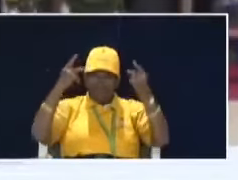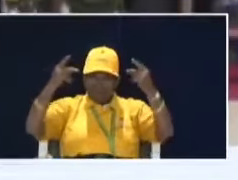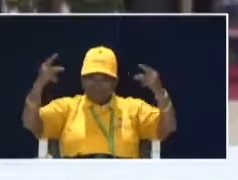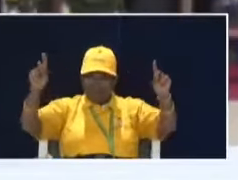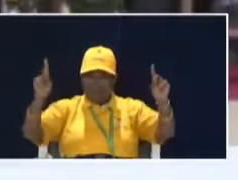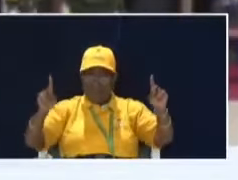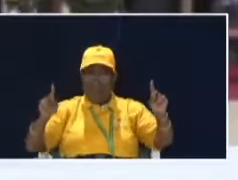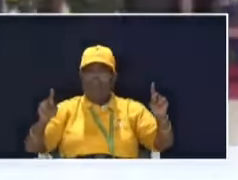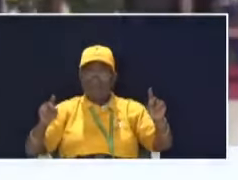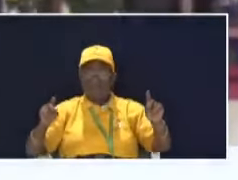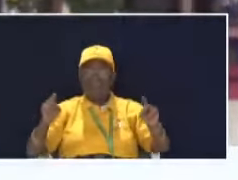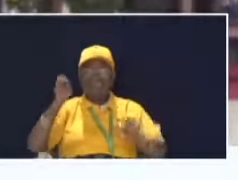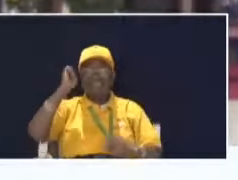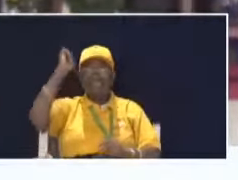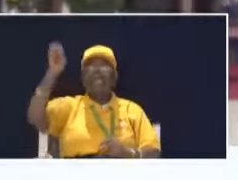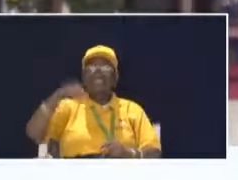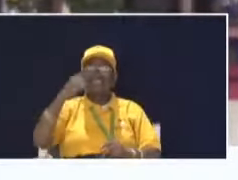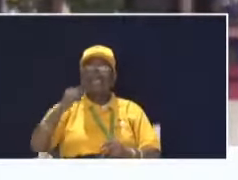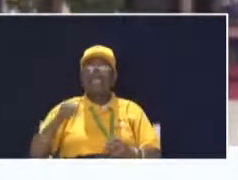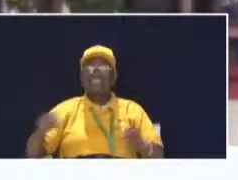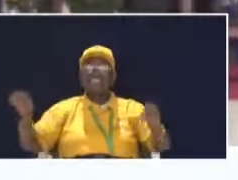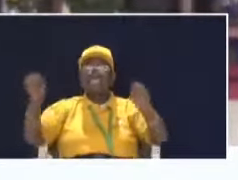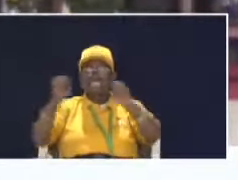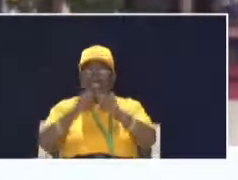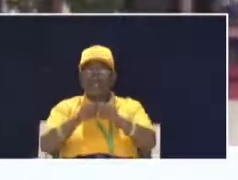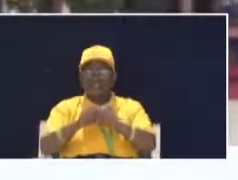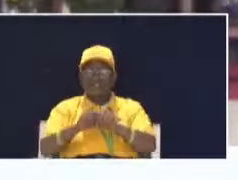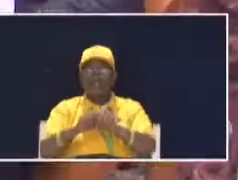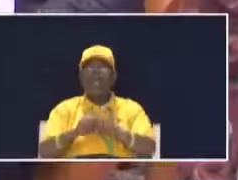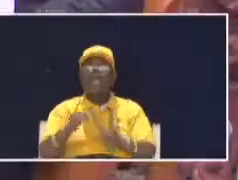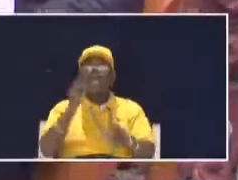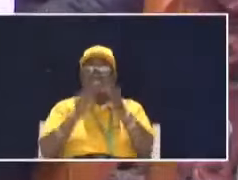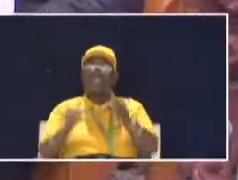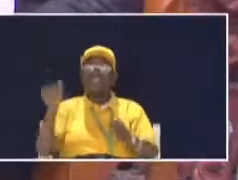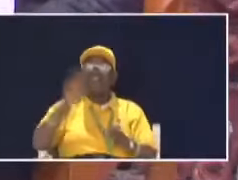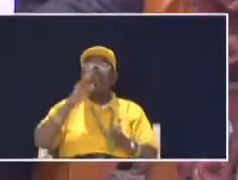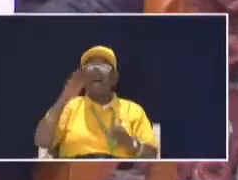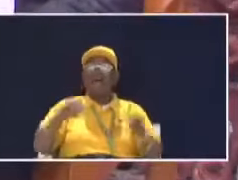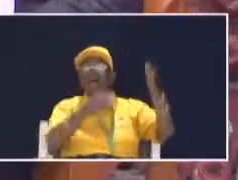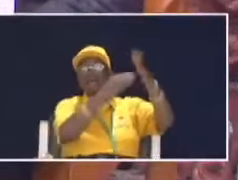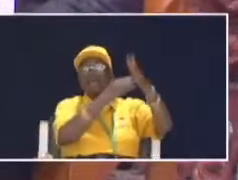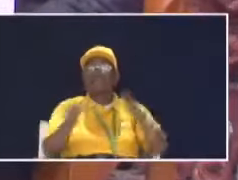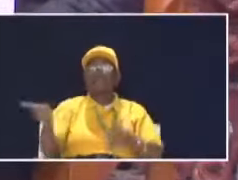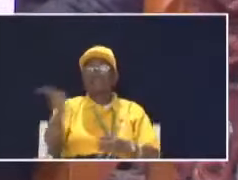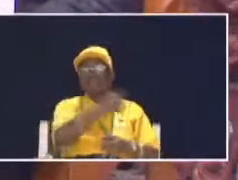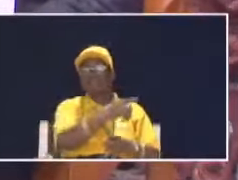He said, even if they criticize you, you will rebuke them.